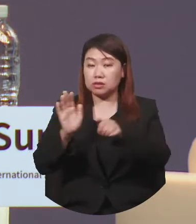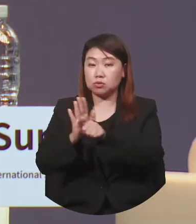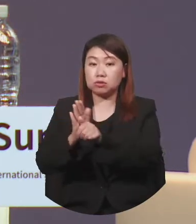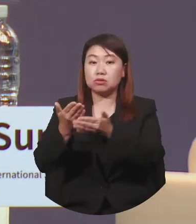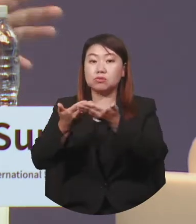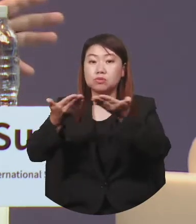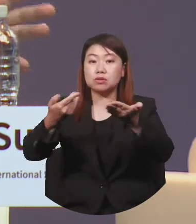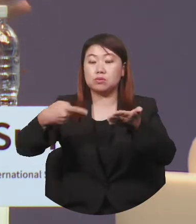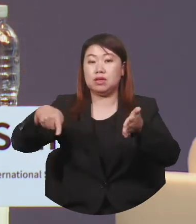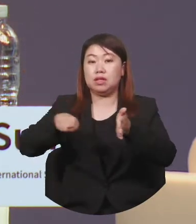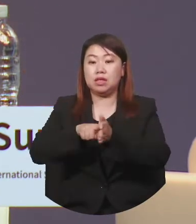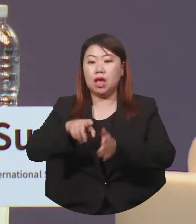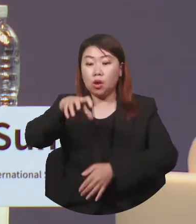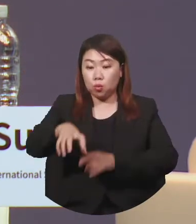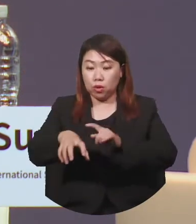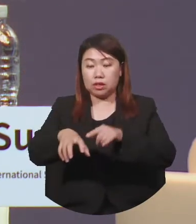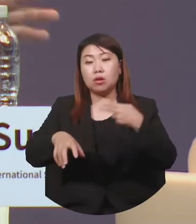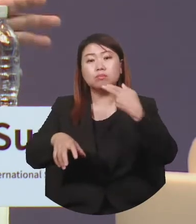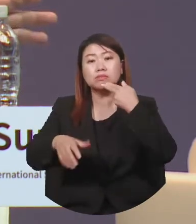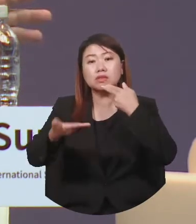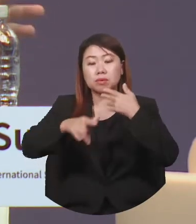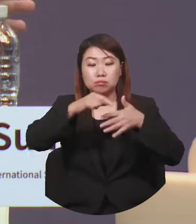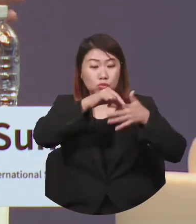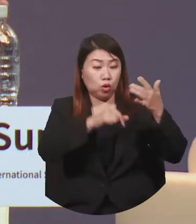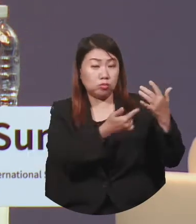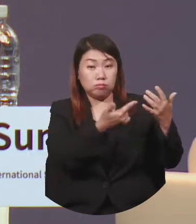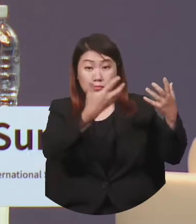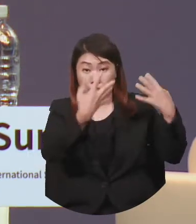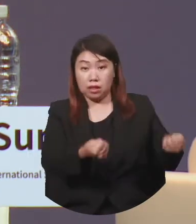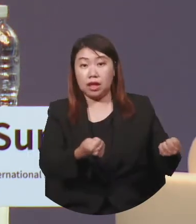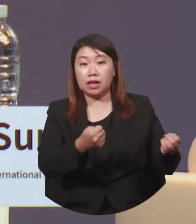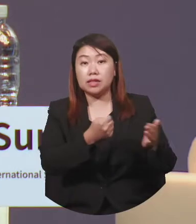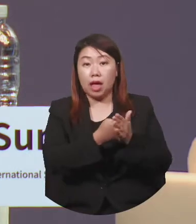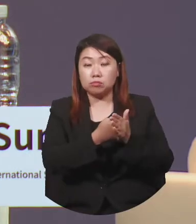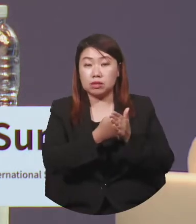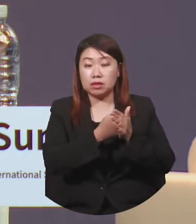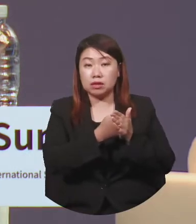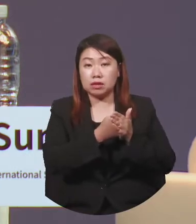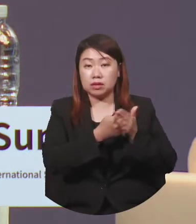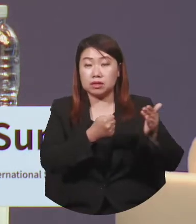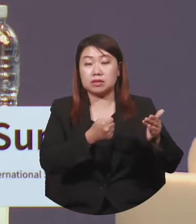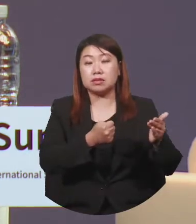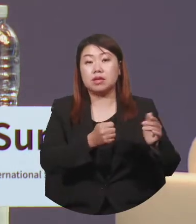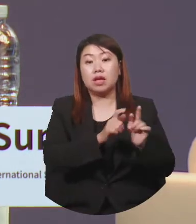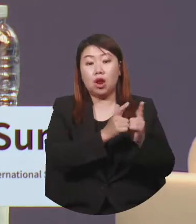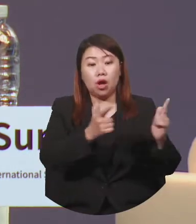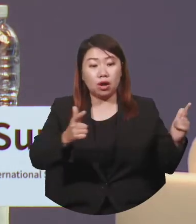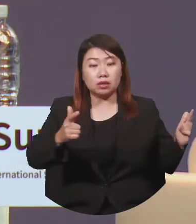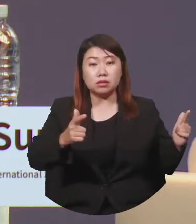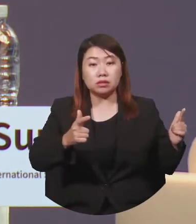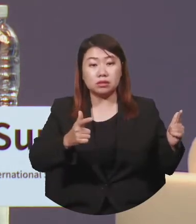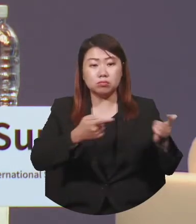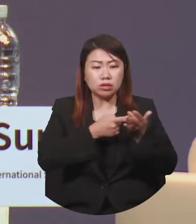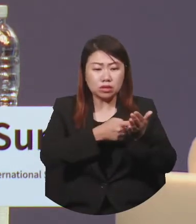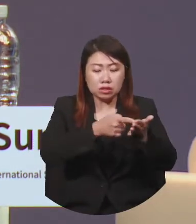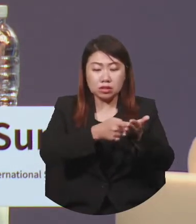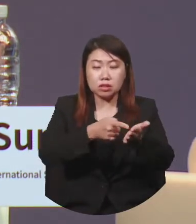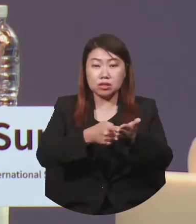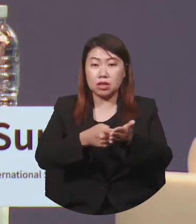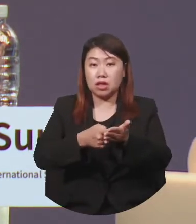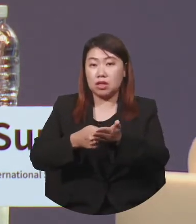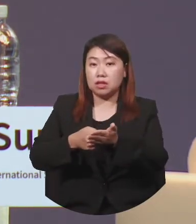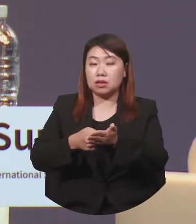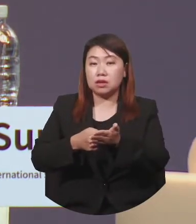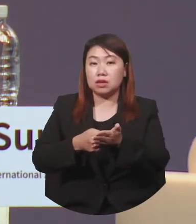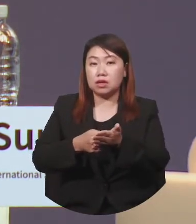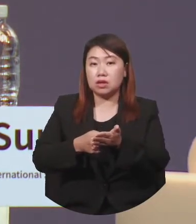many pitchings, competitions, and they can finance the promising startups to go